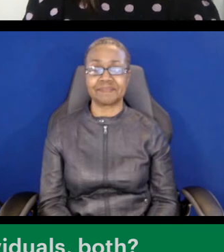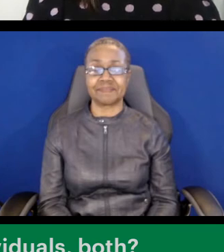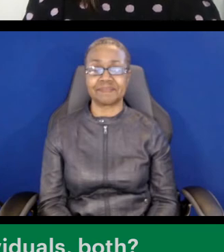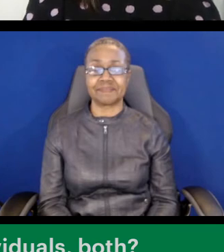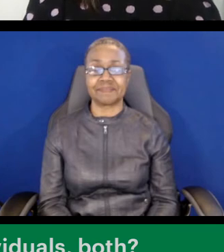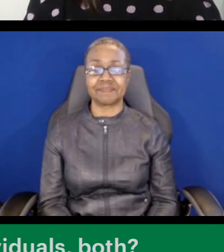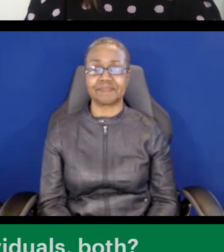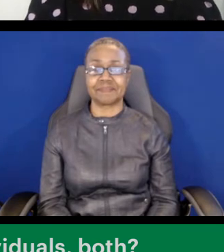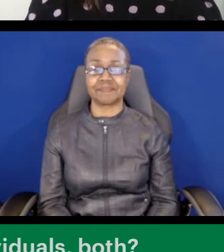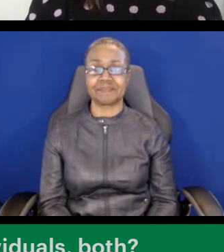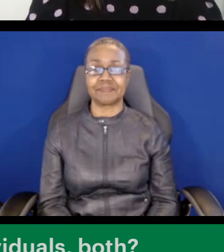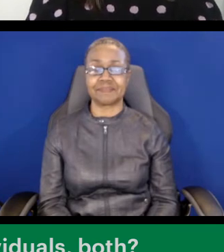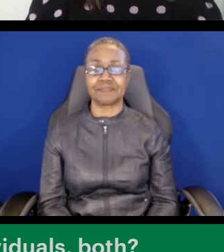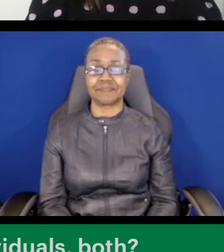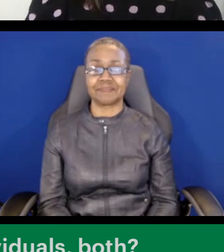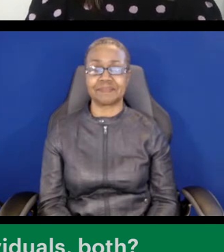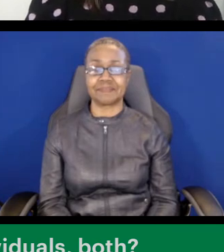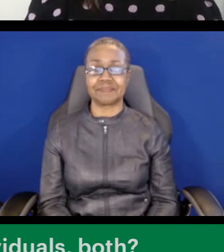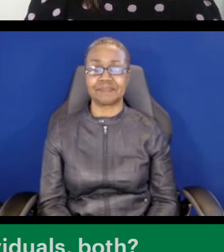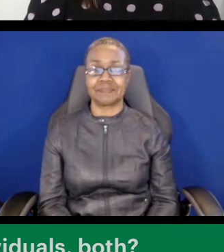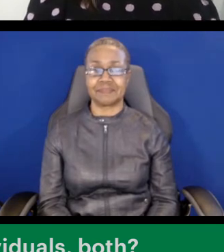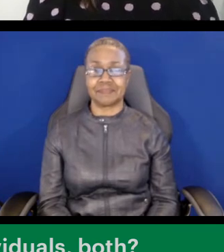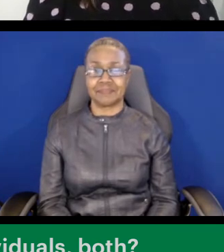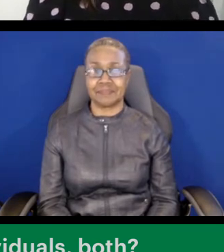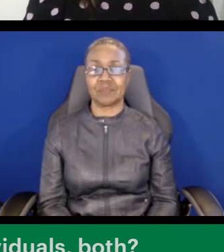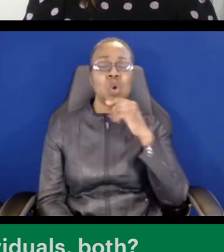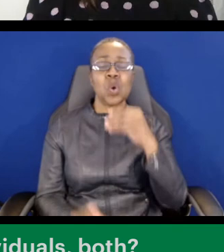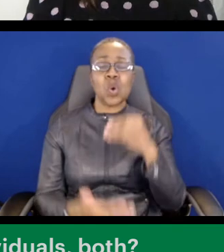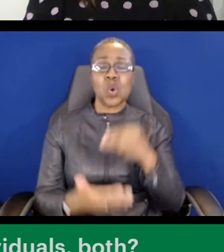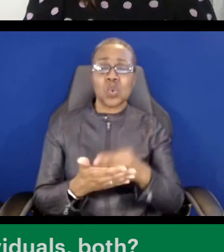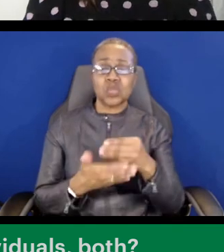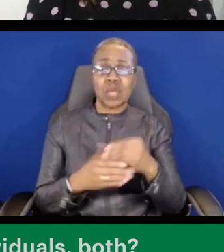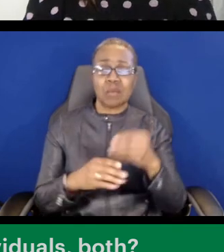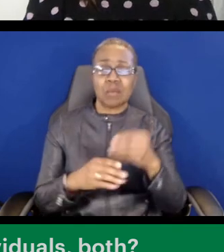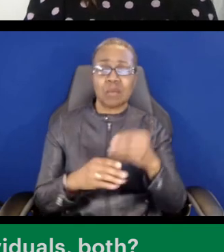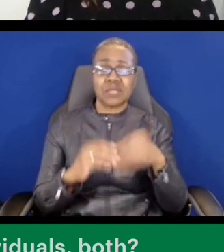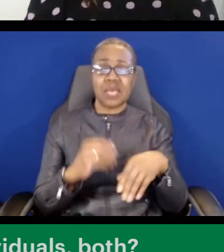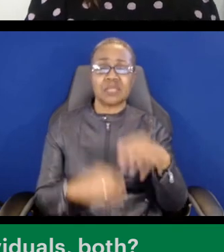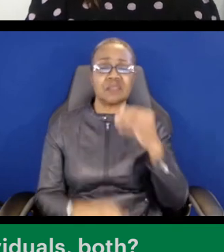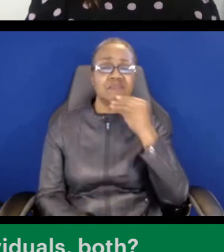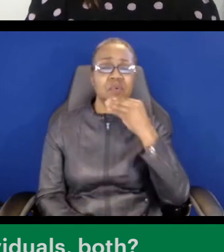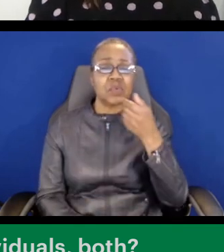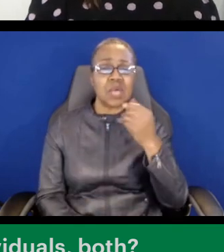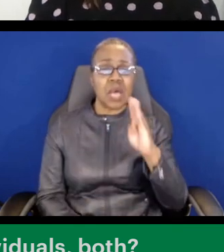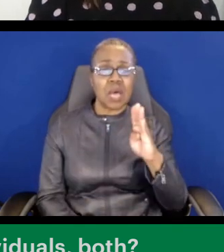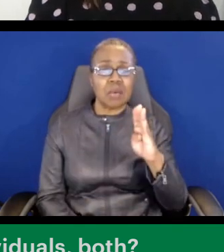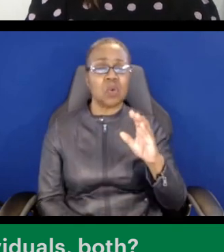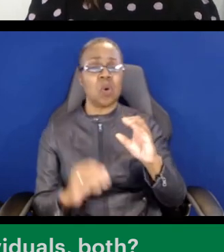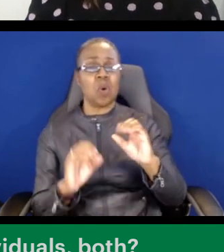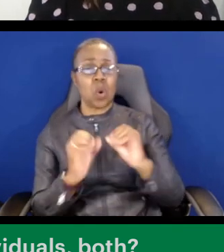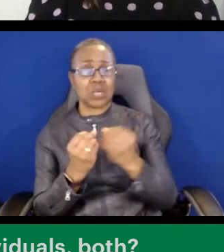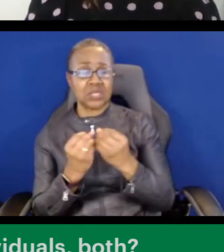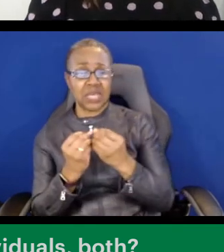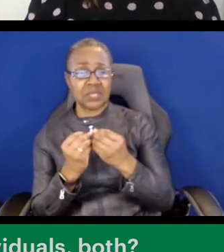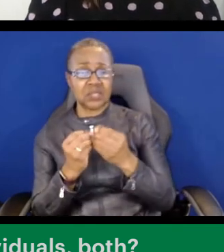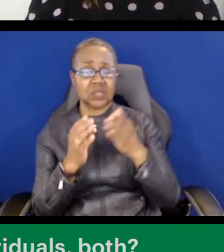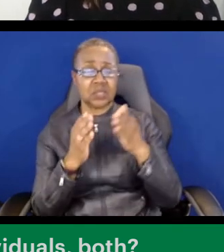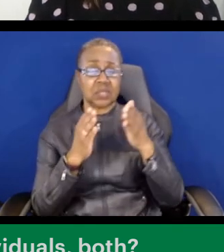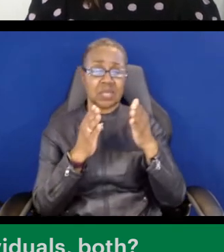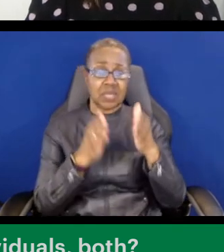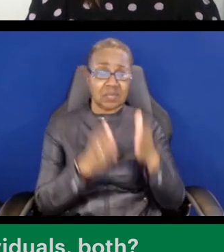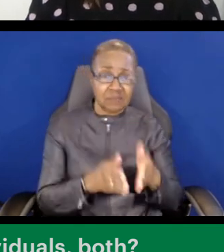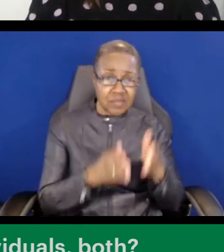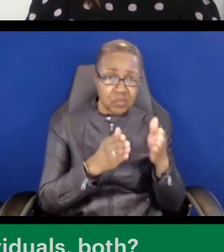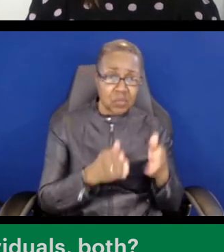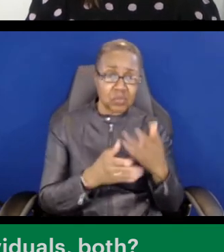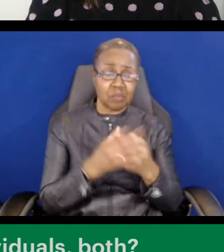It says, who shops at the food hubs, organizations or individuals? Both. So